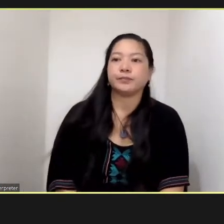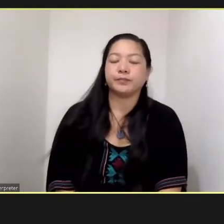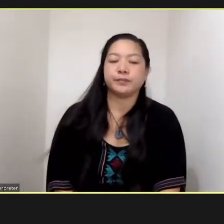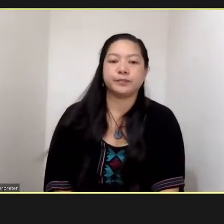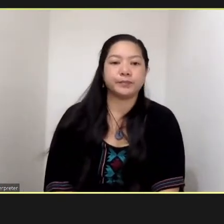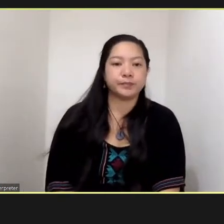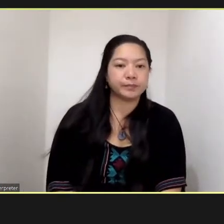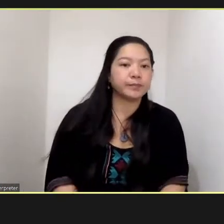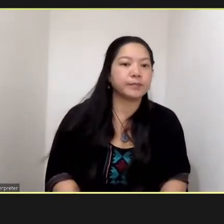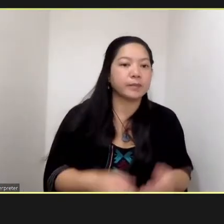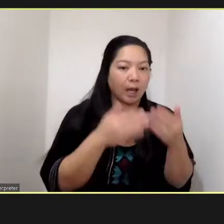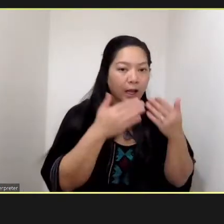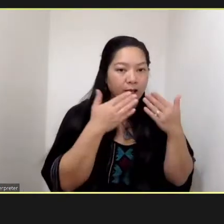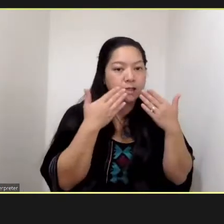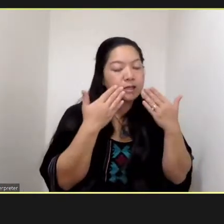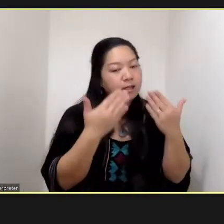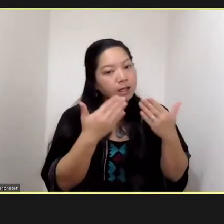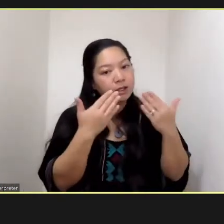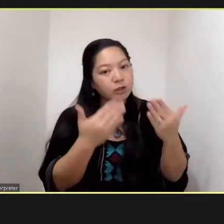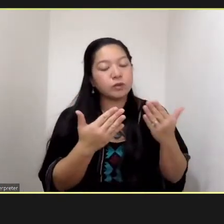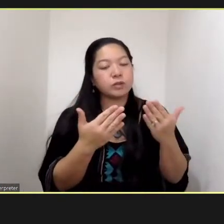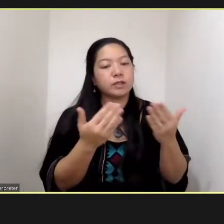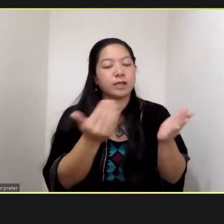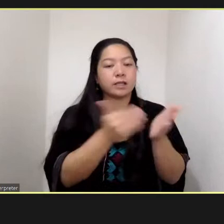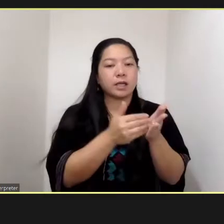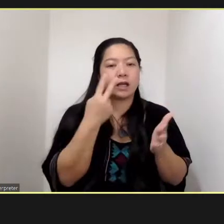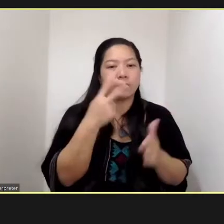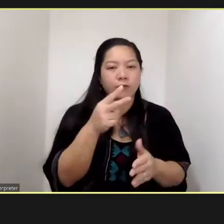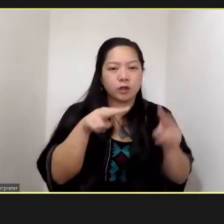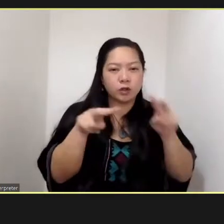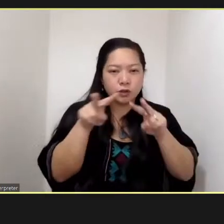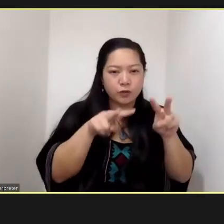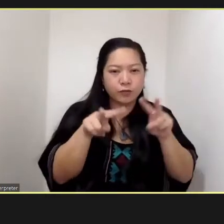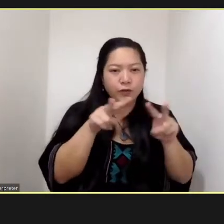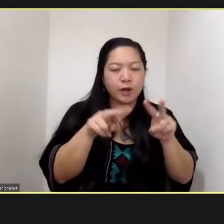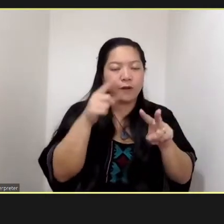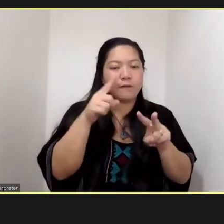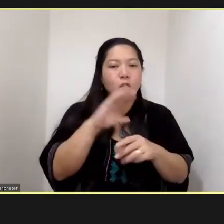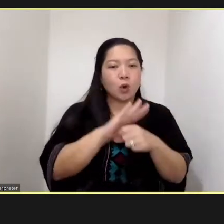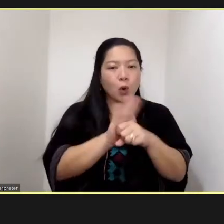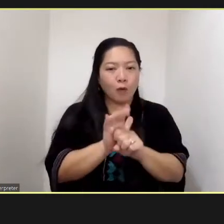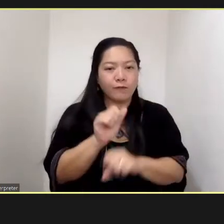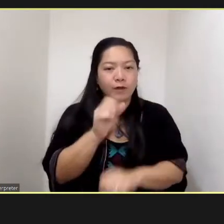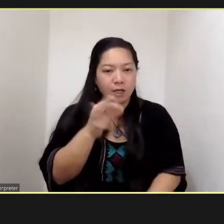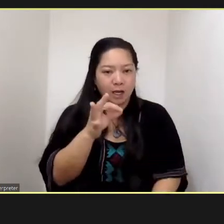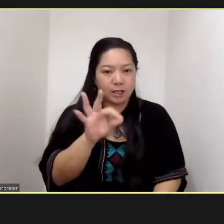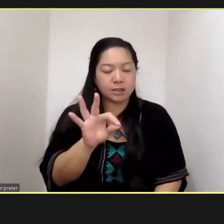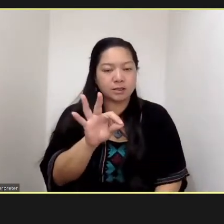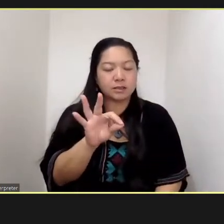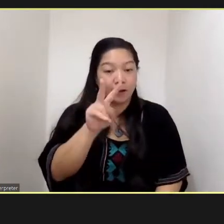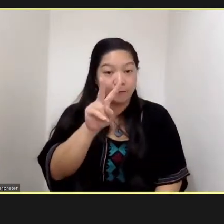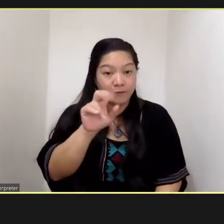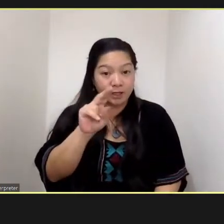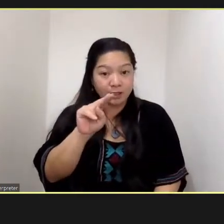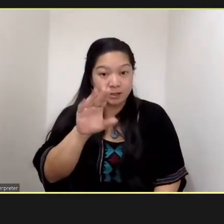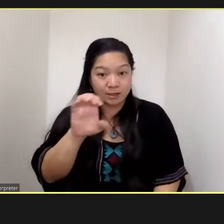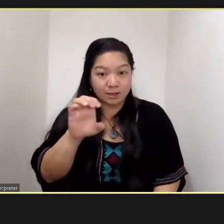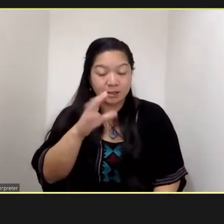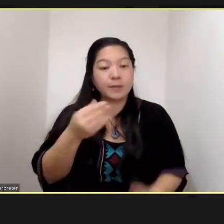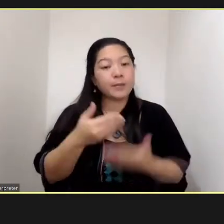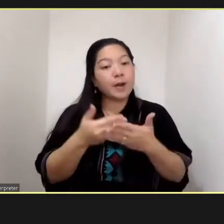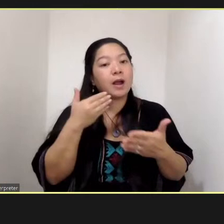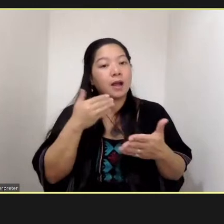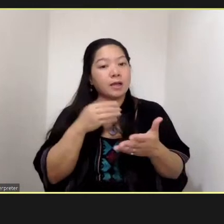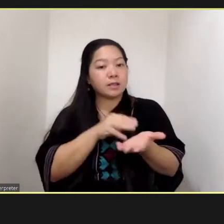Thank you so much. That's Vince Campo again. He's the Surveillance Branch Director for COVID-19. And prior to him was Dr. Ann Pabutsky, our